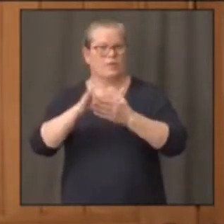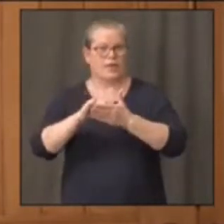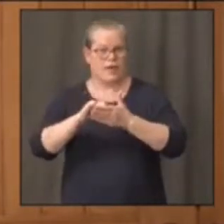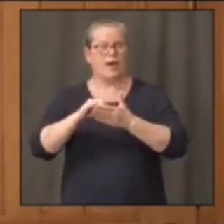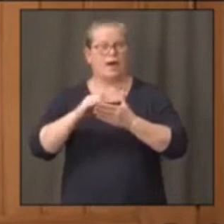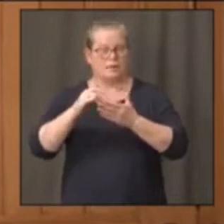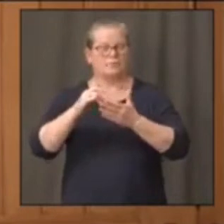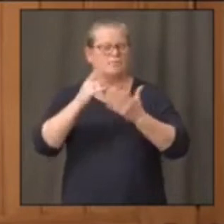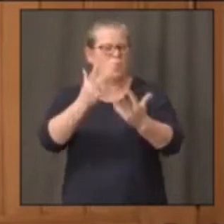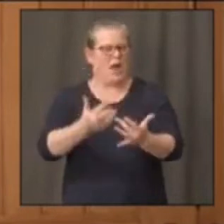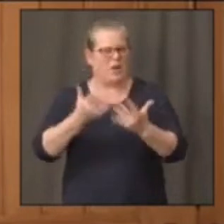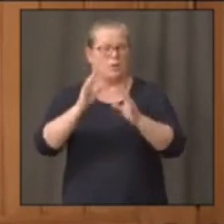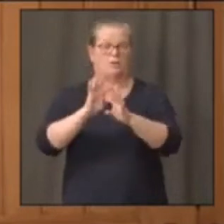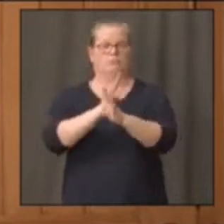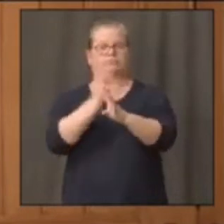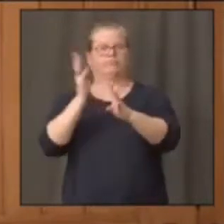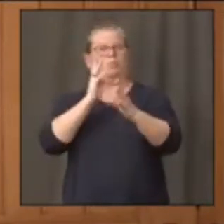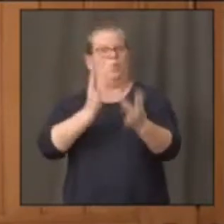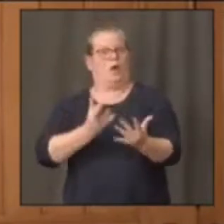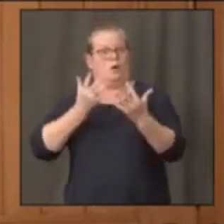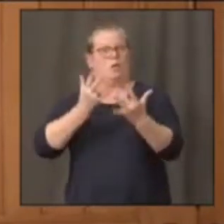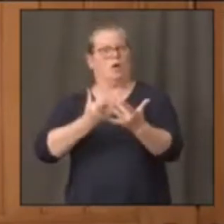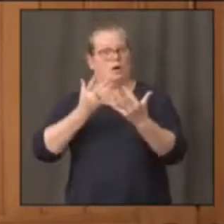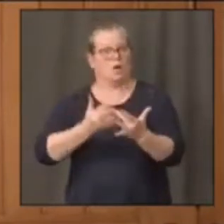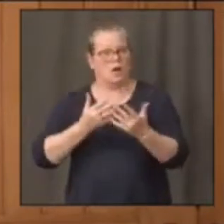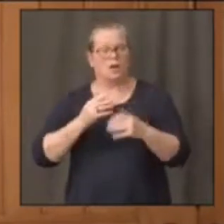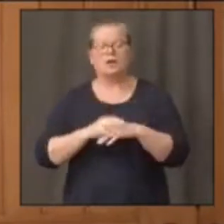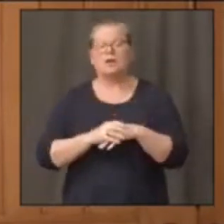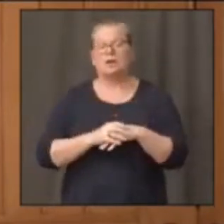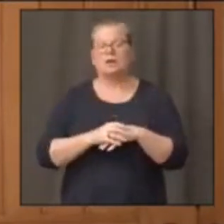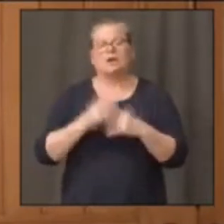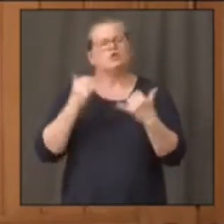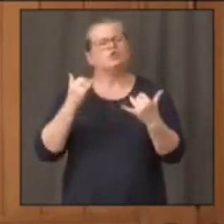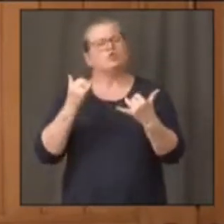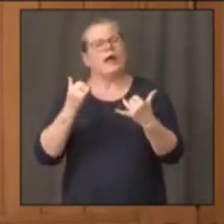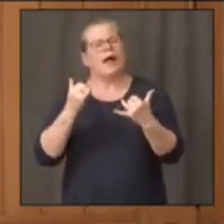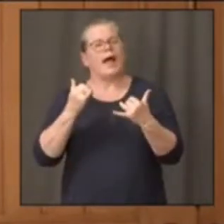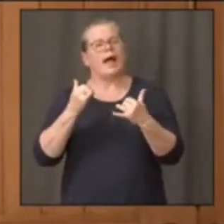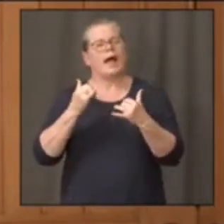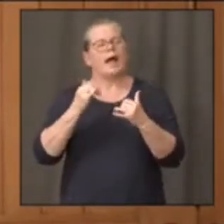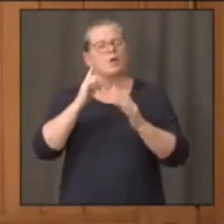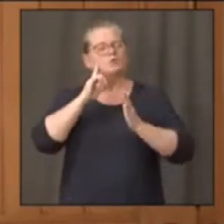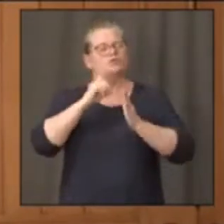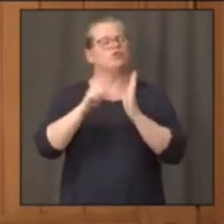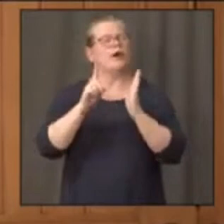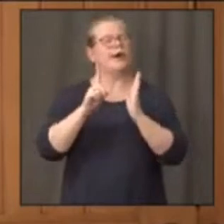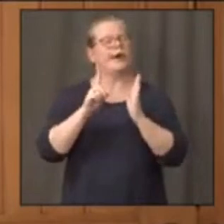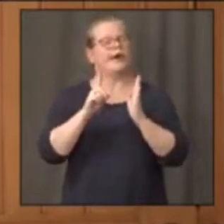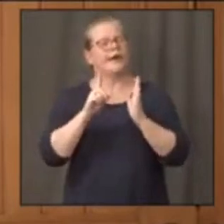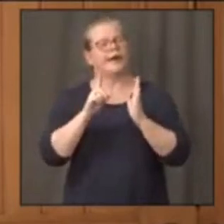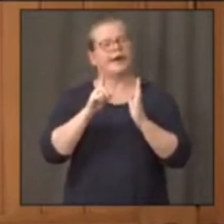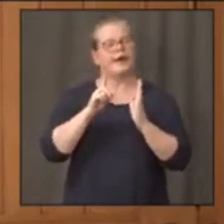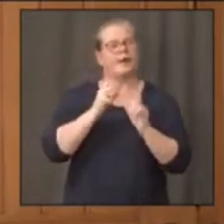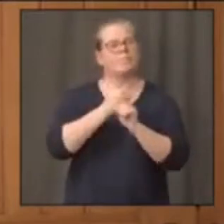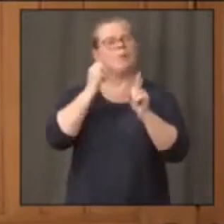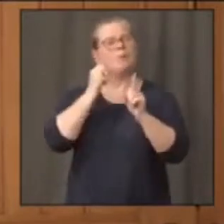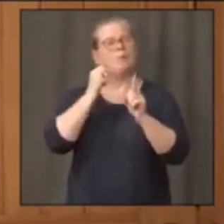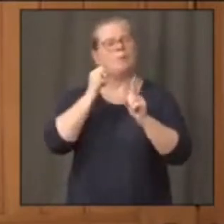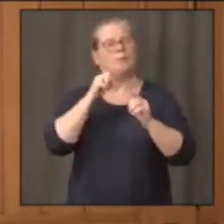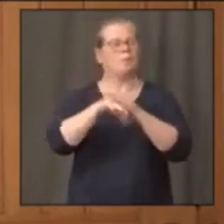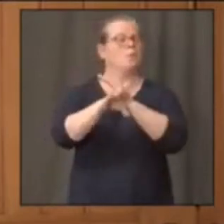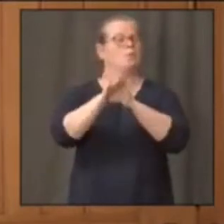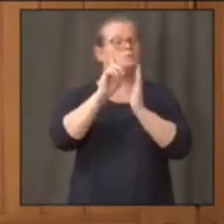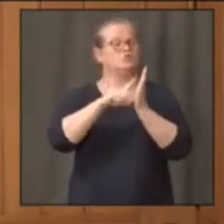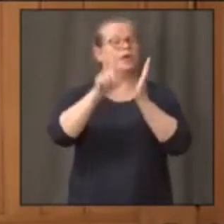did a spot check today with all of the labs that the state has under contract directly, where we're supporting testing